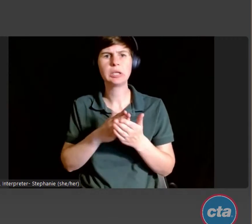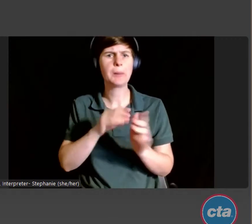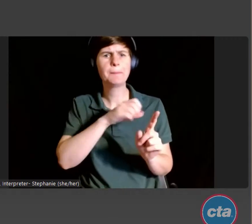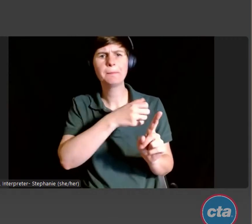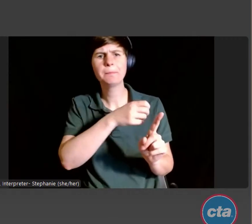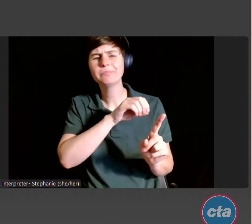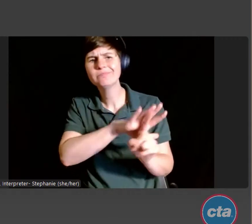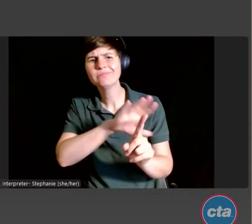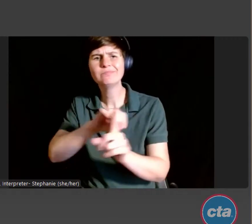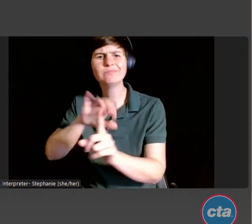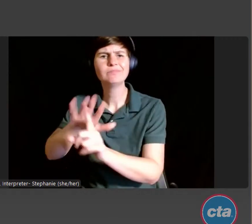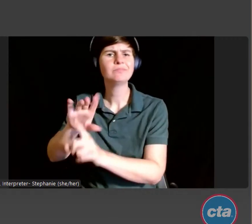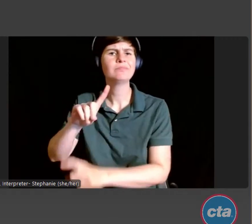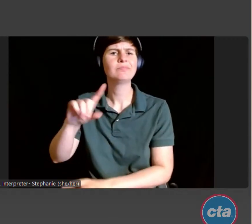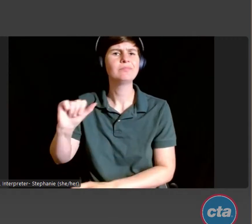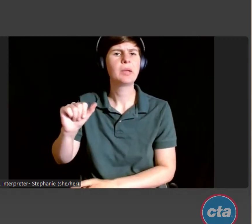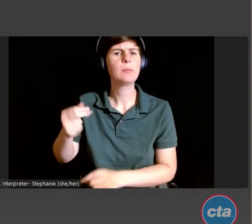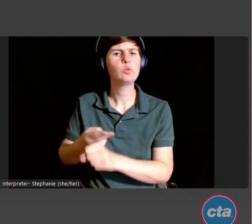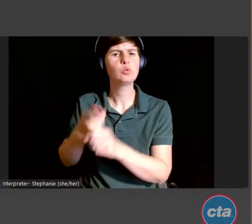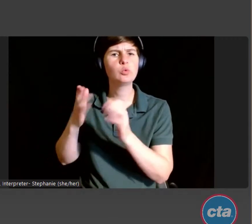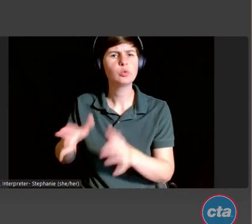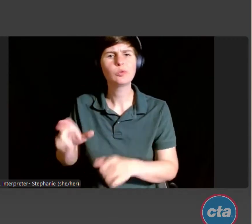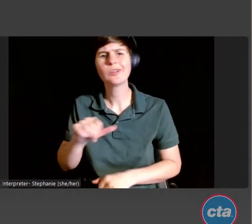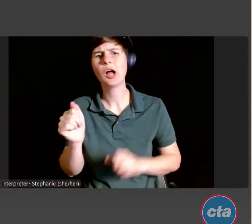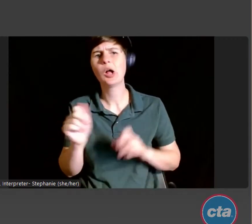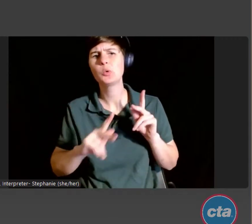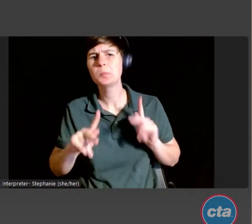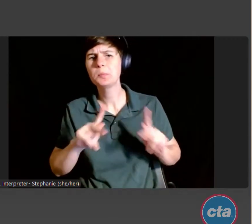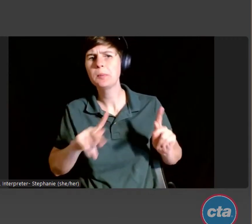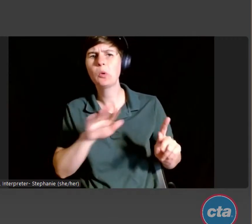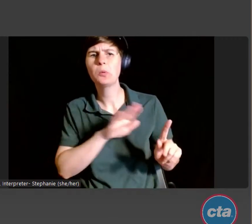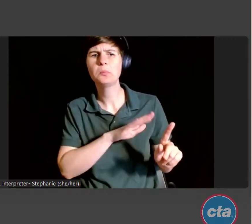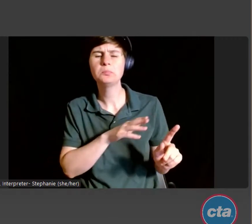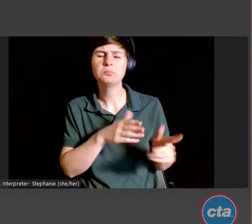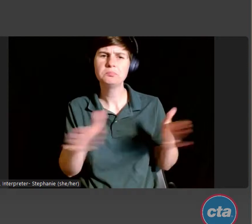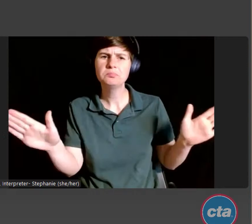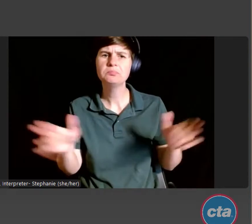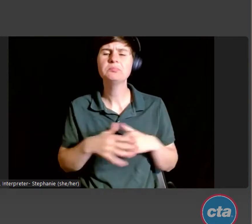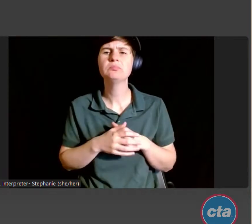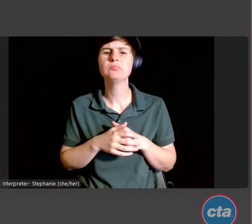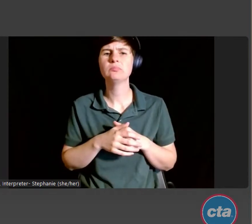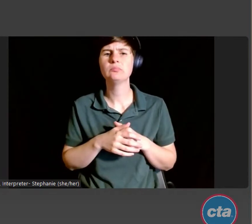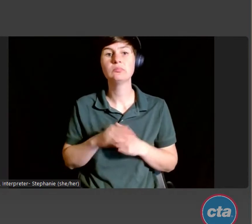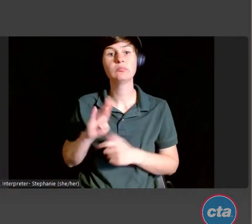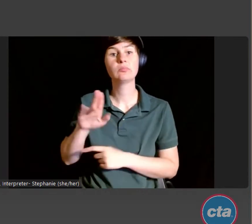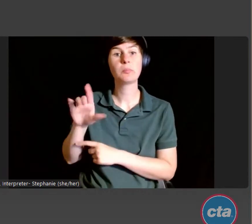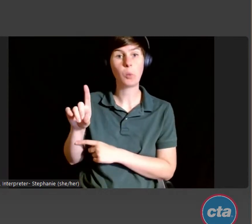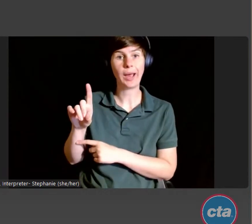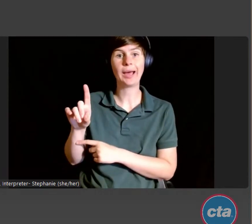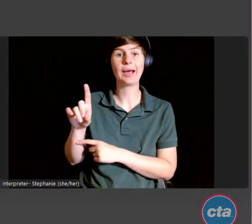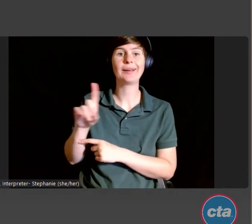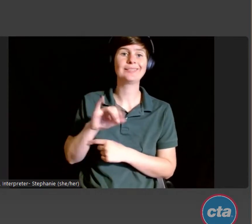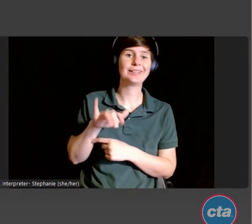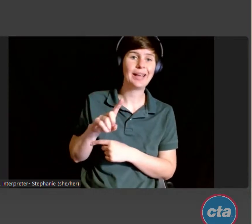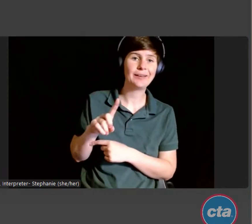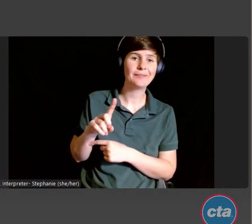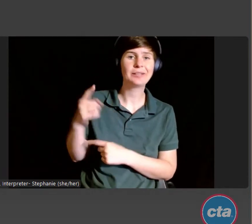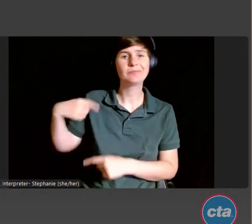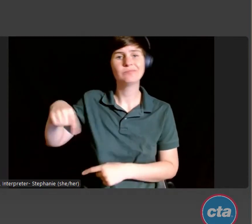able-bodied pedestrians. So I think that will also be something that comes up that I know Brad, David, and I discussed